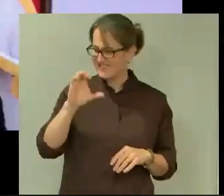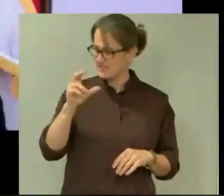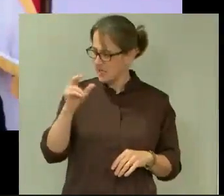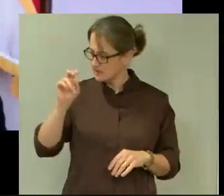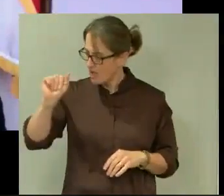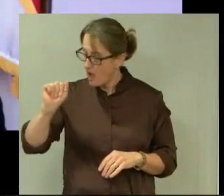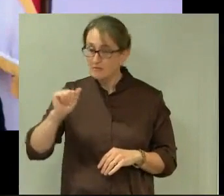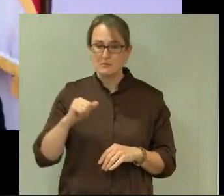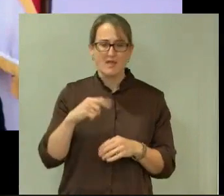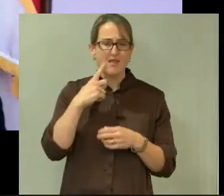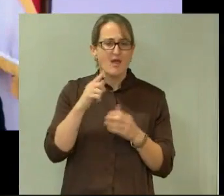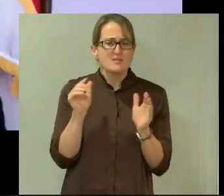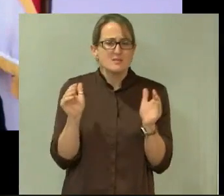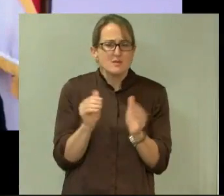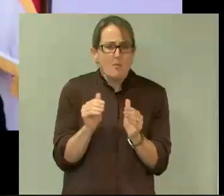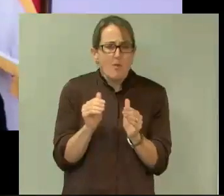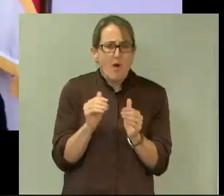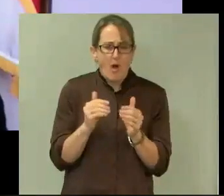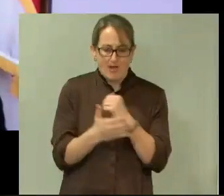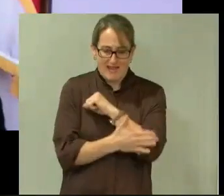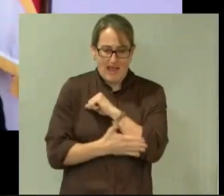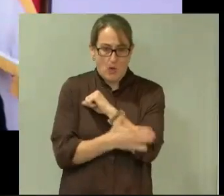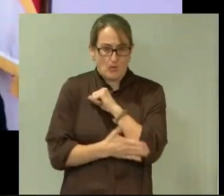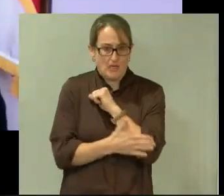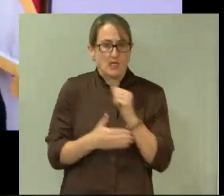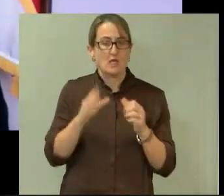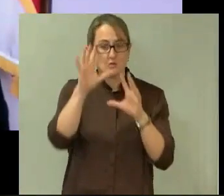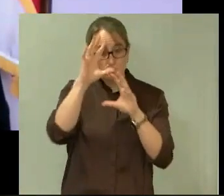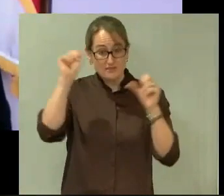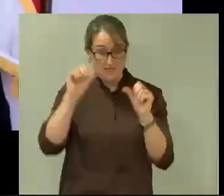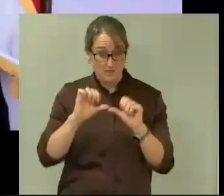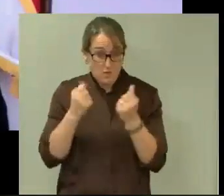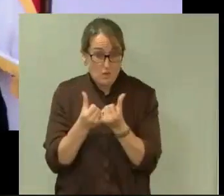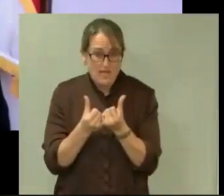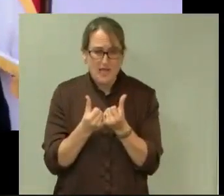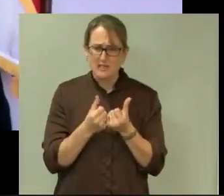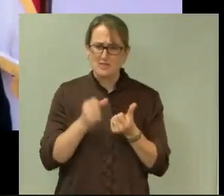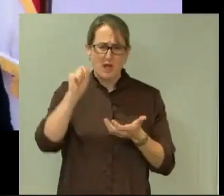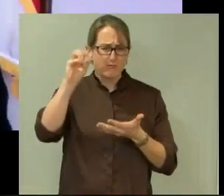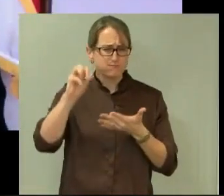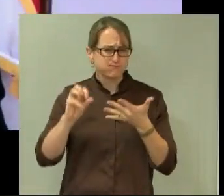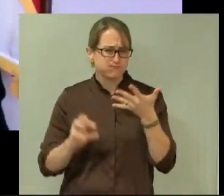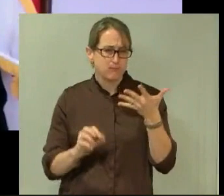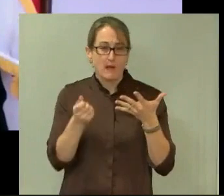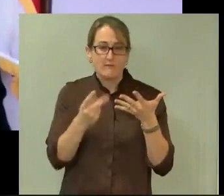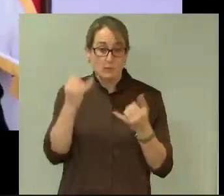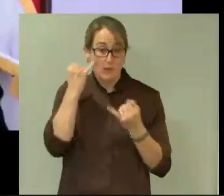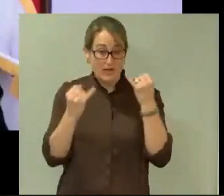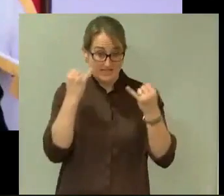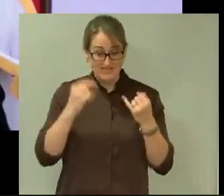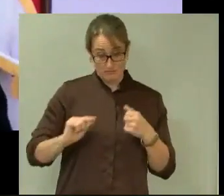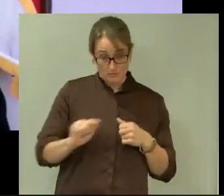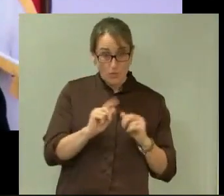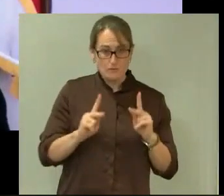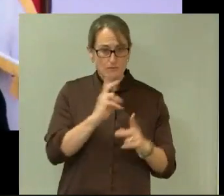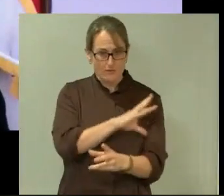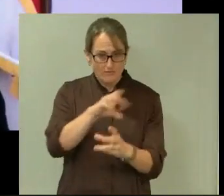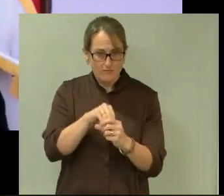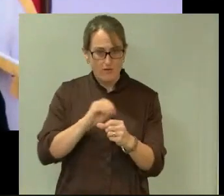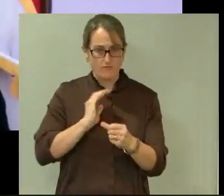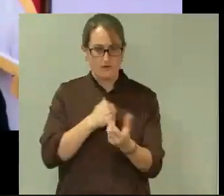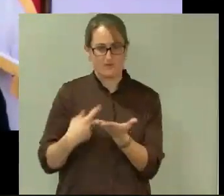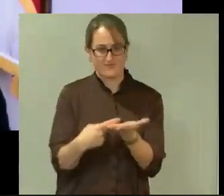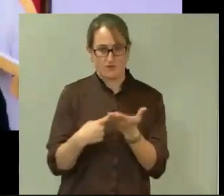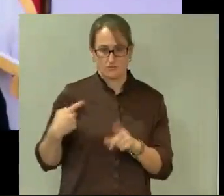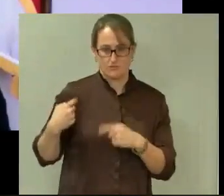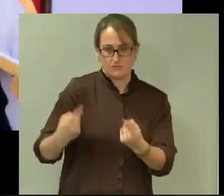County Superintendents Association, CSBA and CASBO, just to give you a sense. As you've heard, this requires a coming